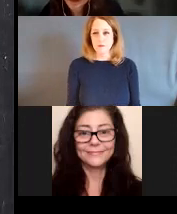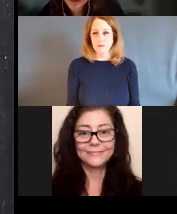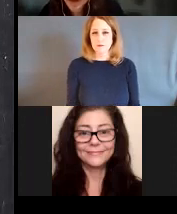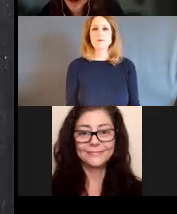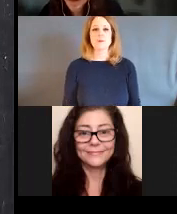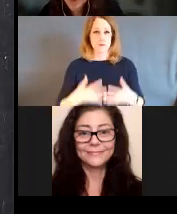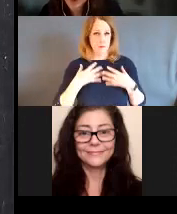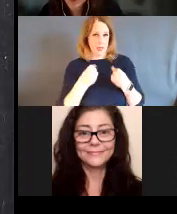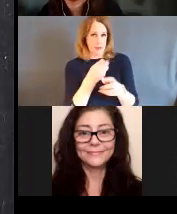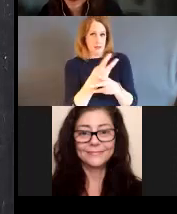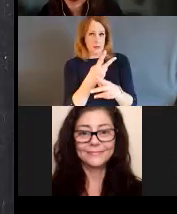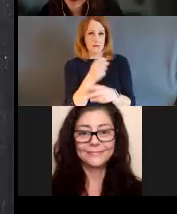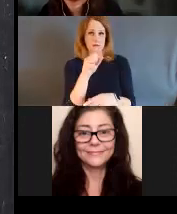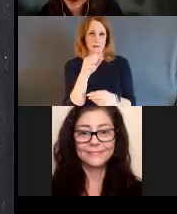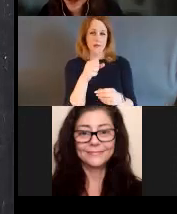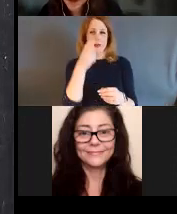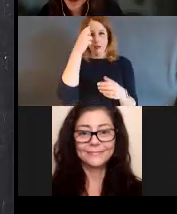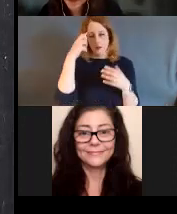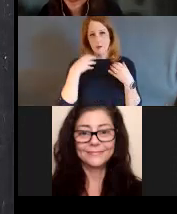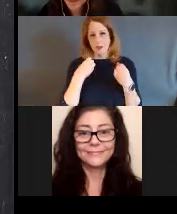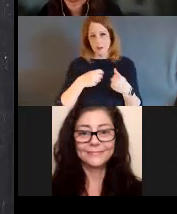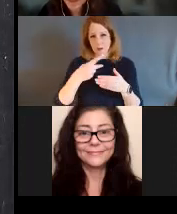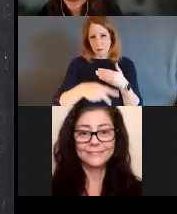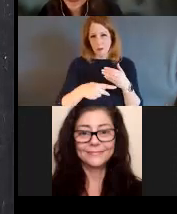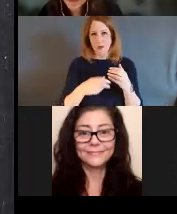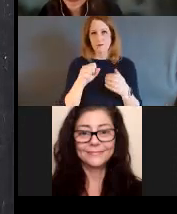Healthcare, mental health programs, shelter,